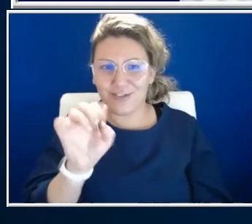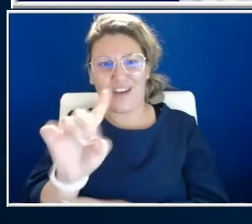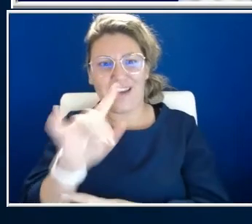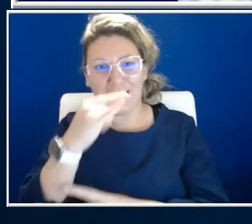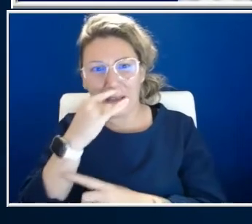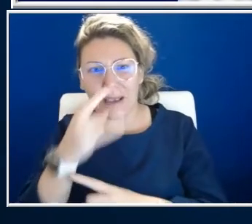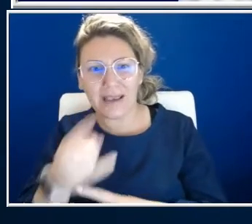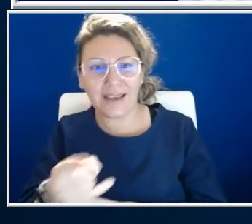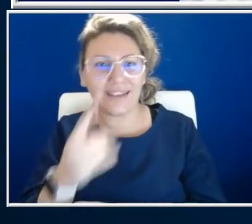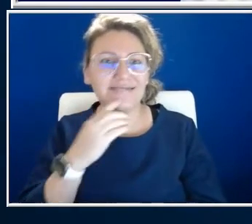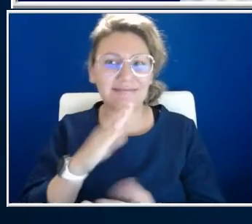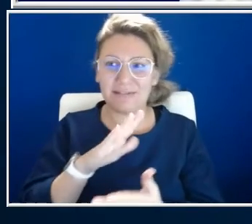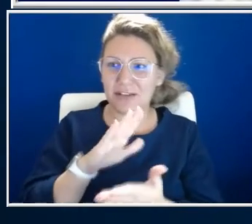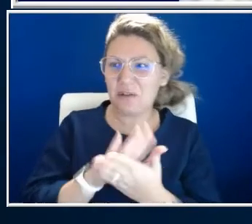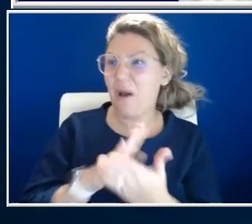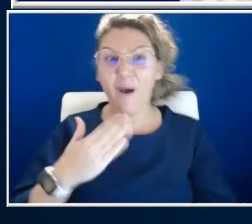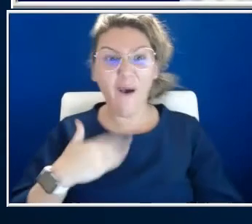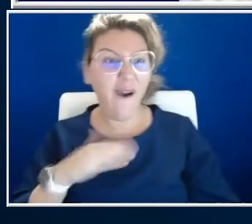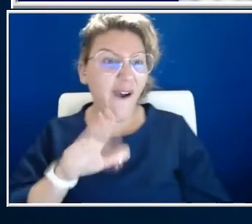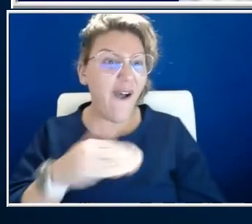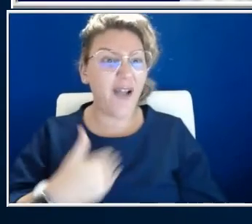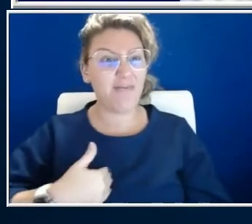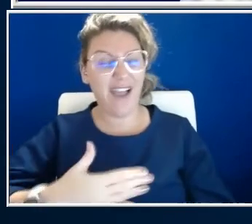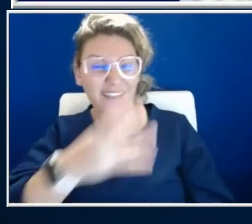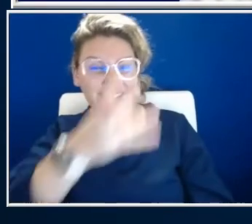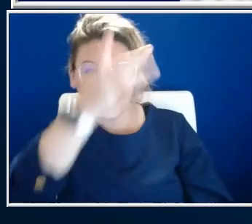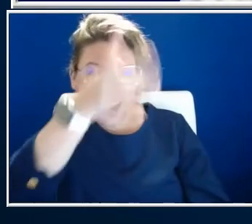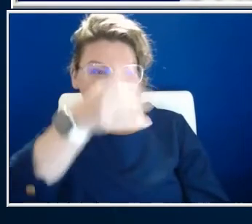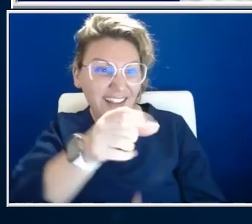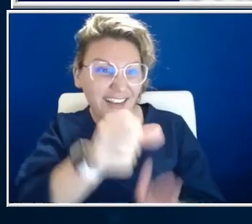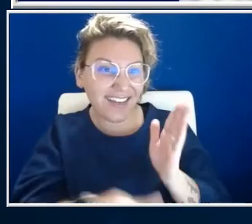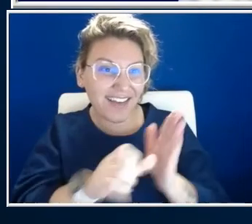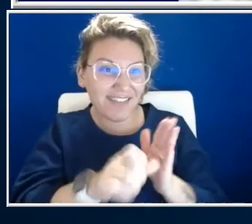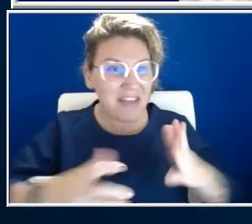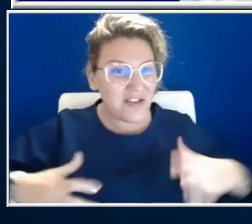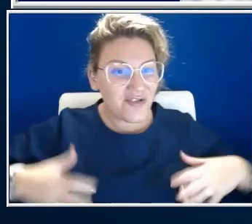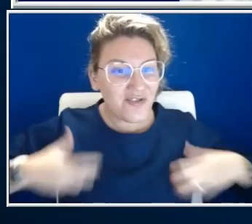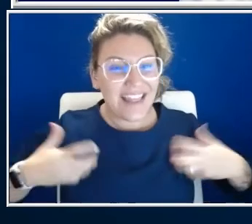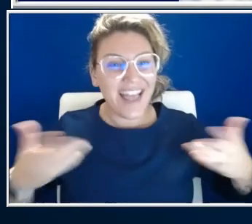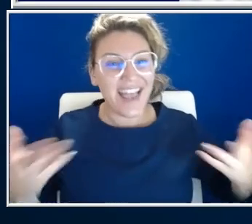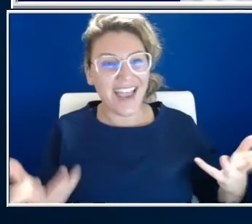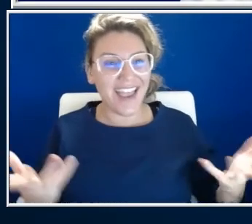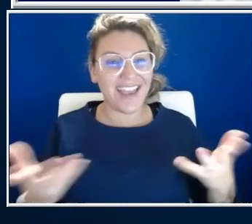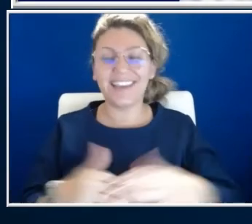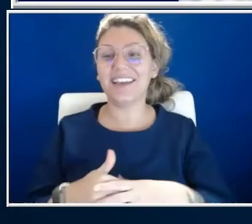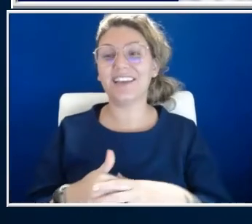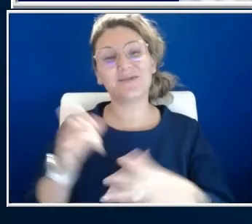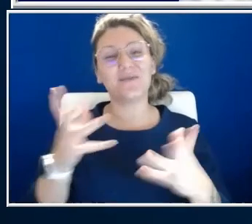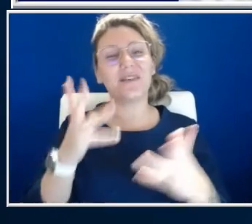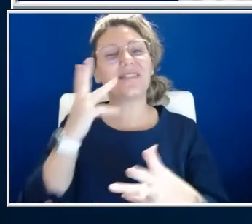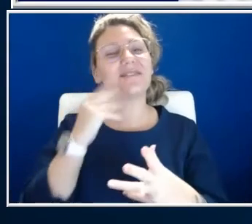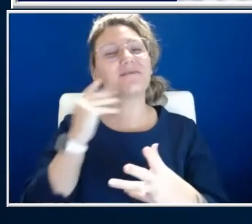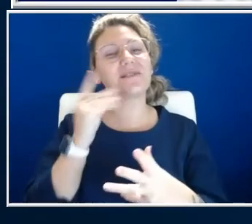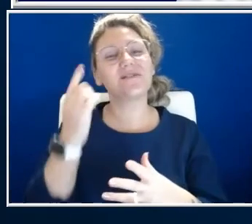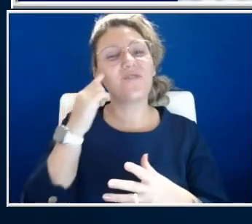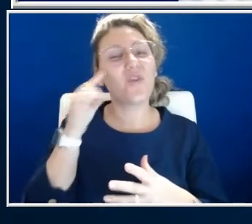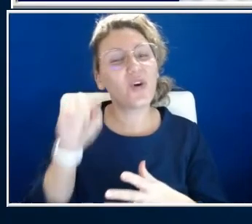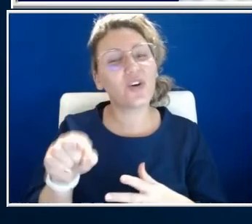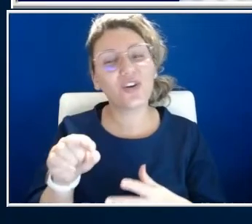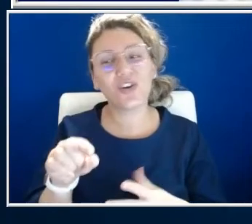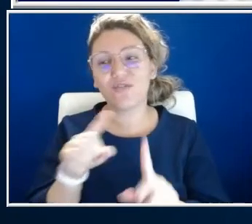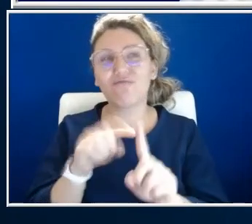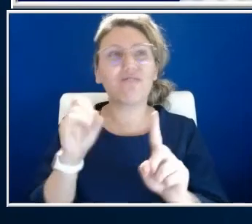school are like, did you know my dad? He operated on a gorilla. So what has this experience been like from you, just from